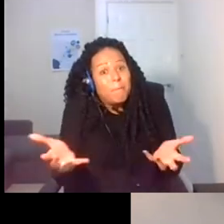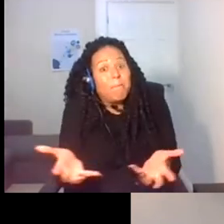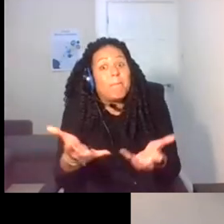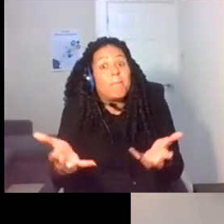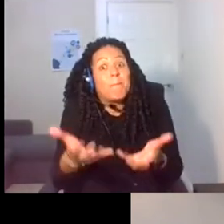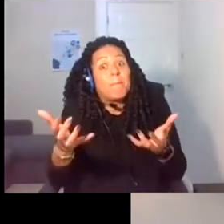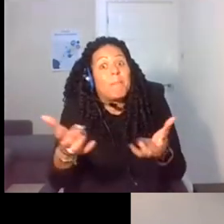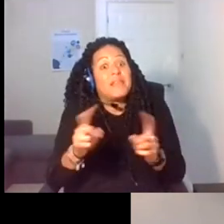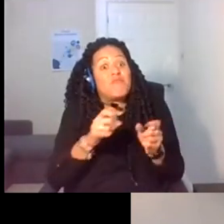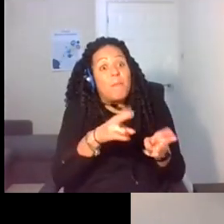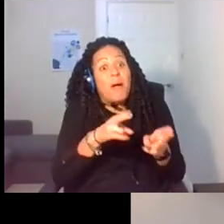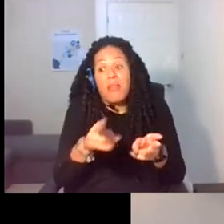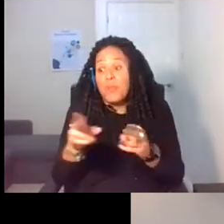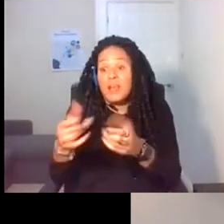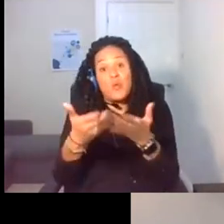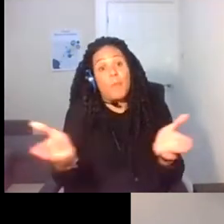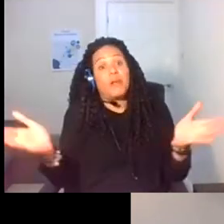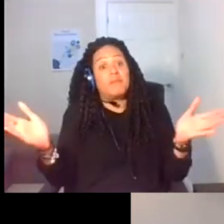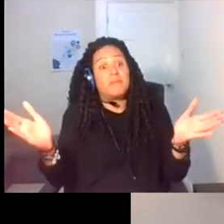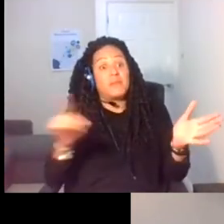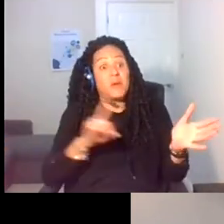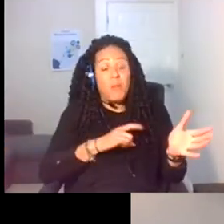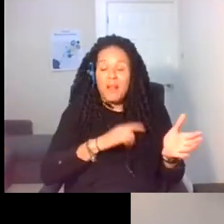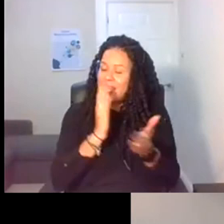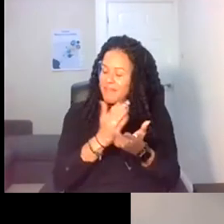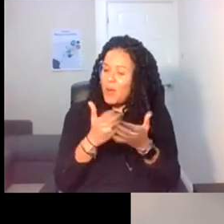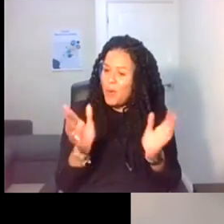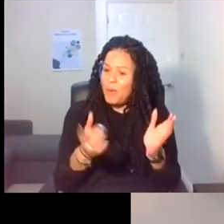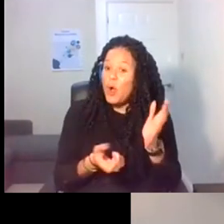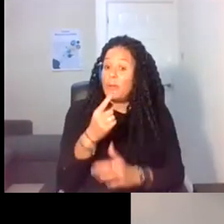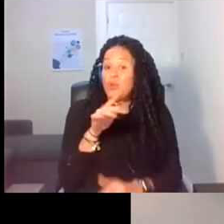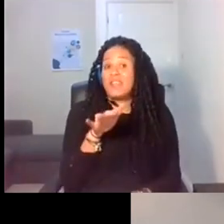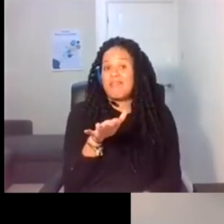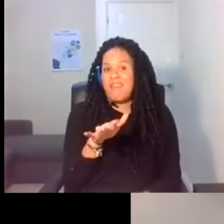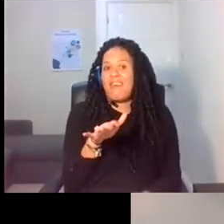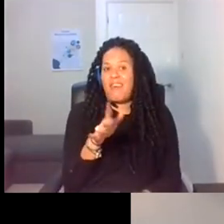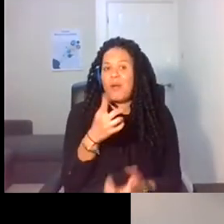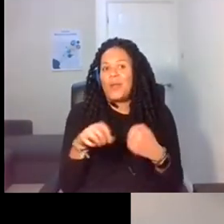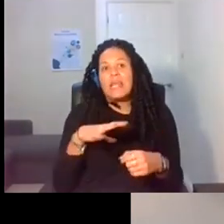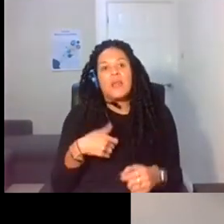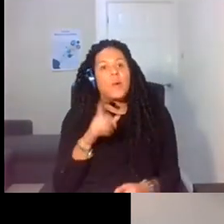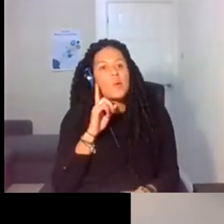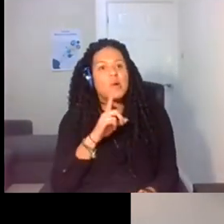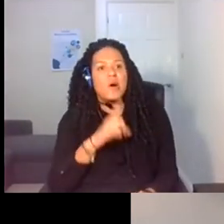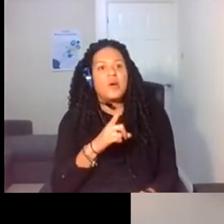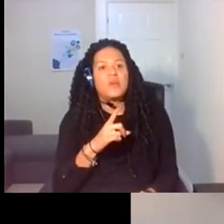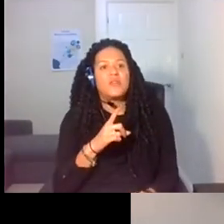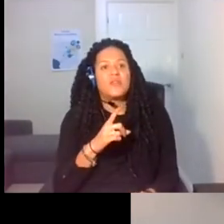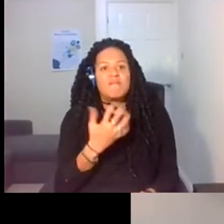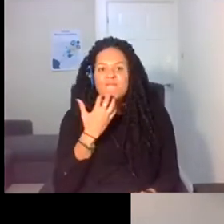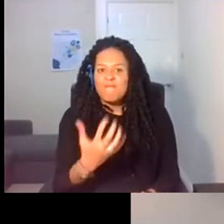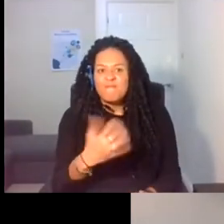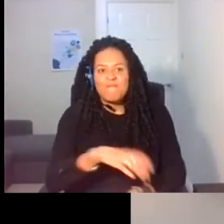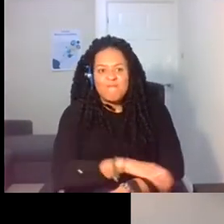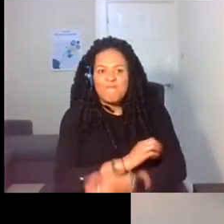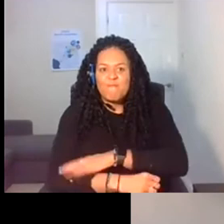the different pathways that are open to them, because they're definitely open. The opportunities are there. We just need girls courageous enough and willing